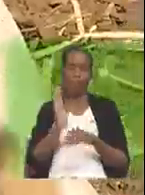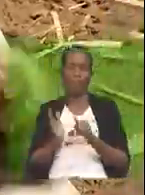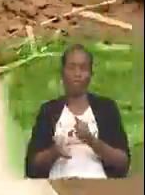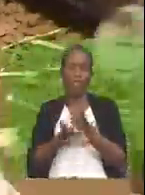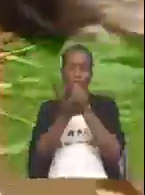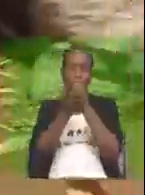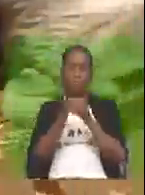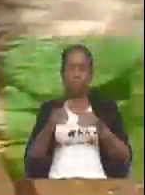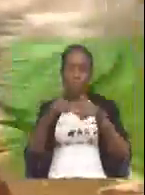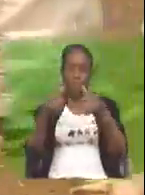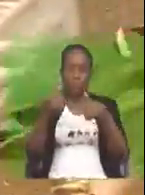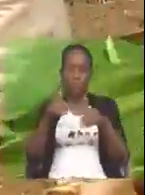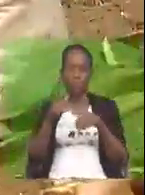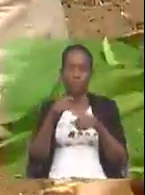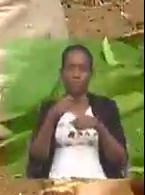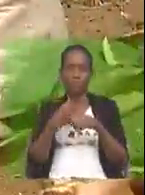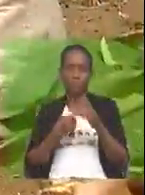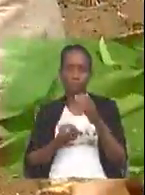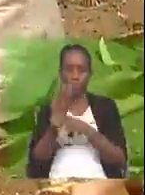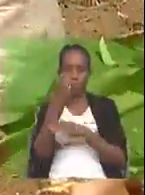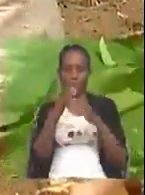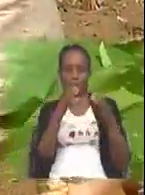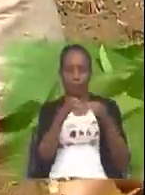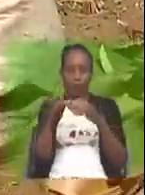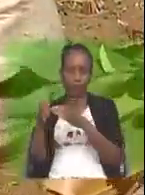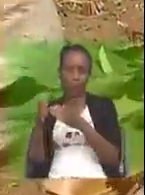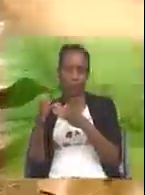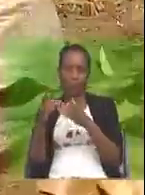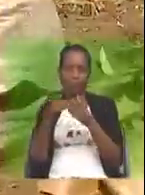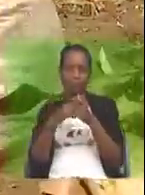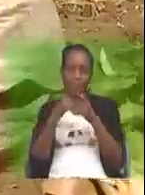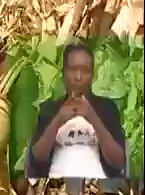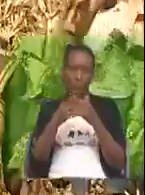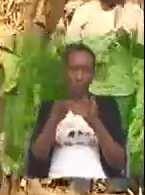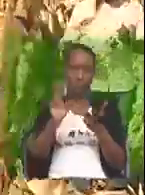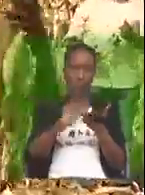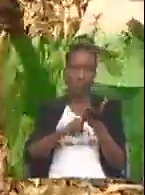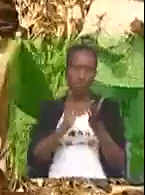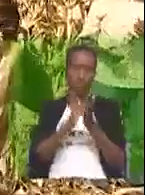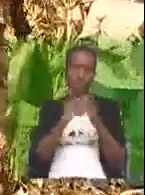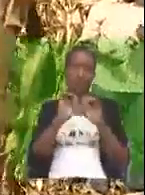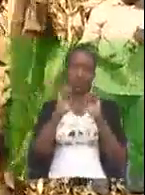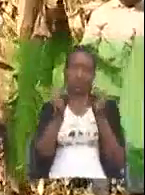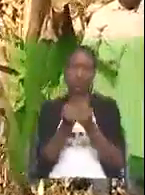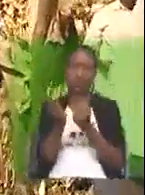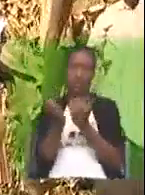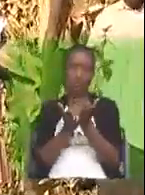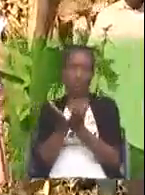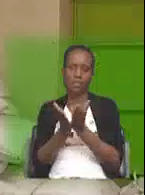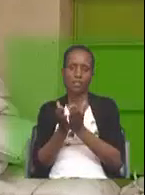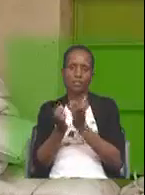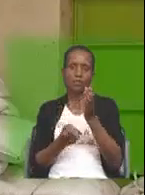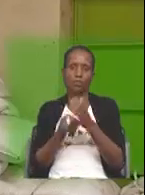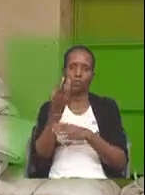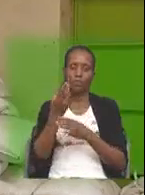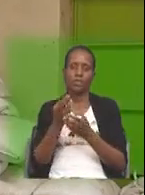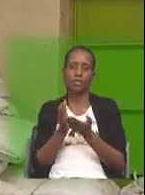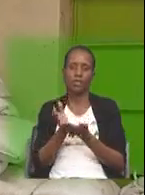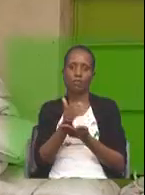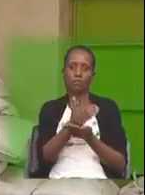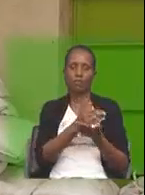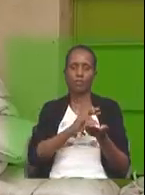formation of block-based groups. The groups were registered with social services and have been encouraged to form a revolving